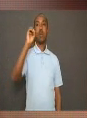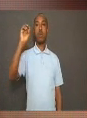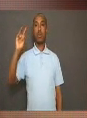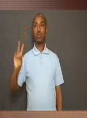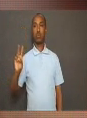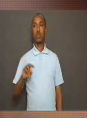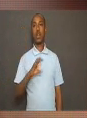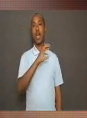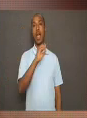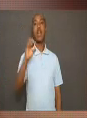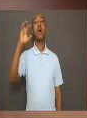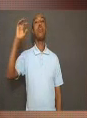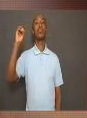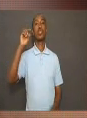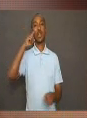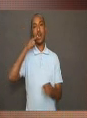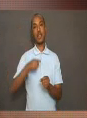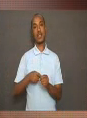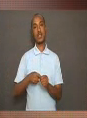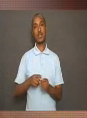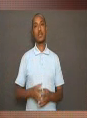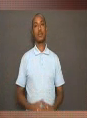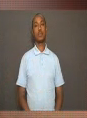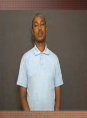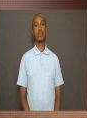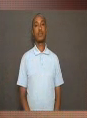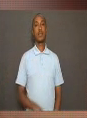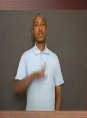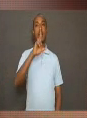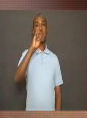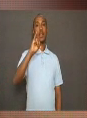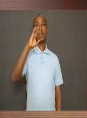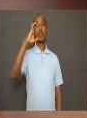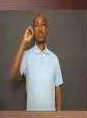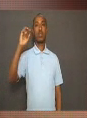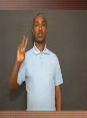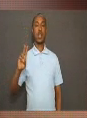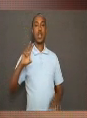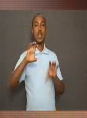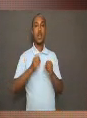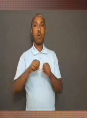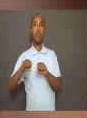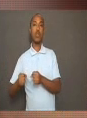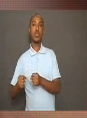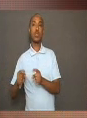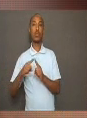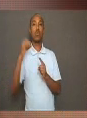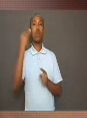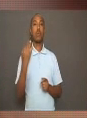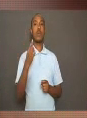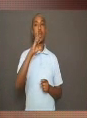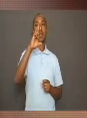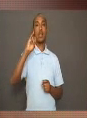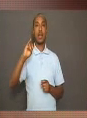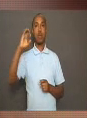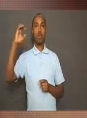dioxide, and oxygen. Lithium carbonate decomposes to form